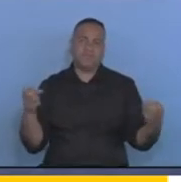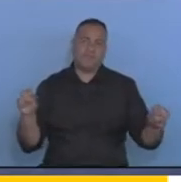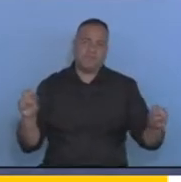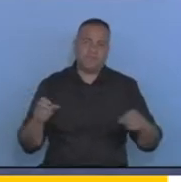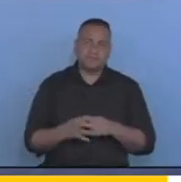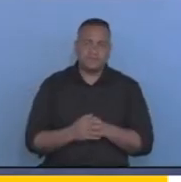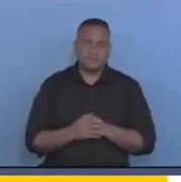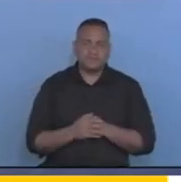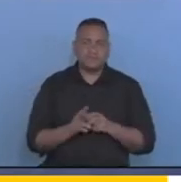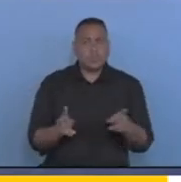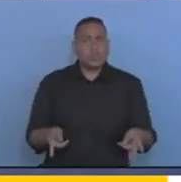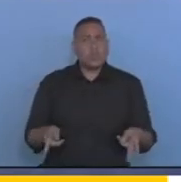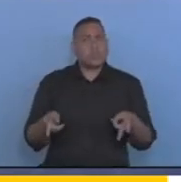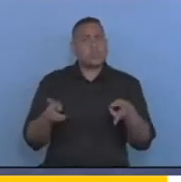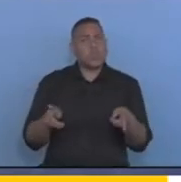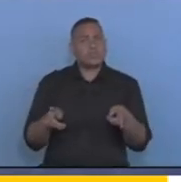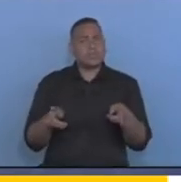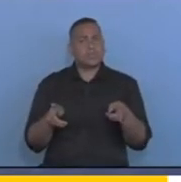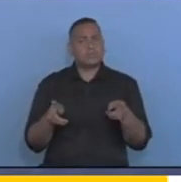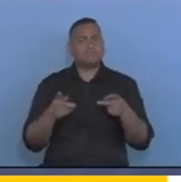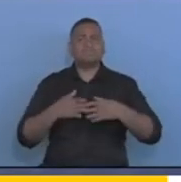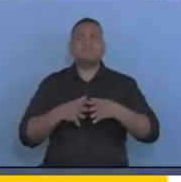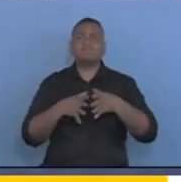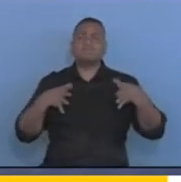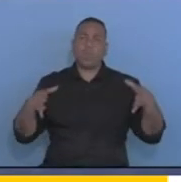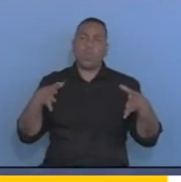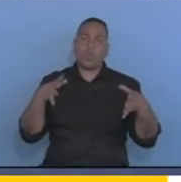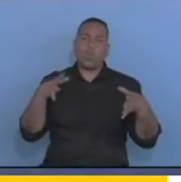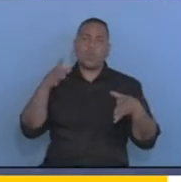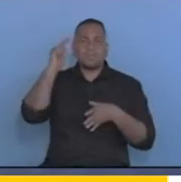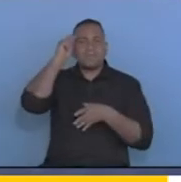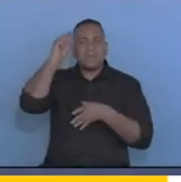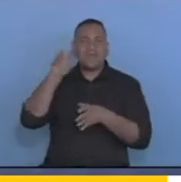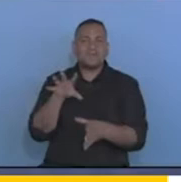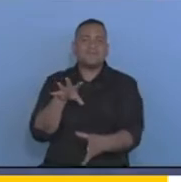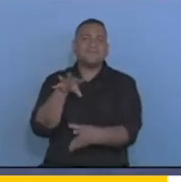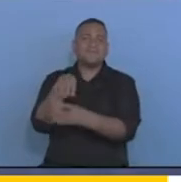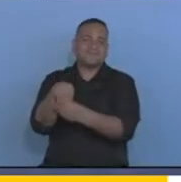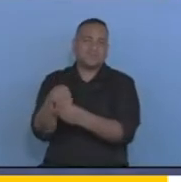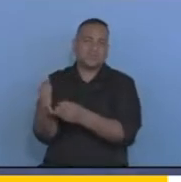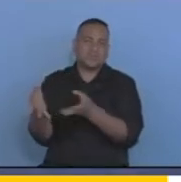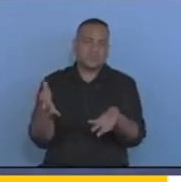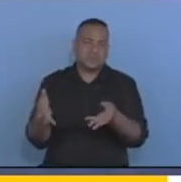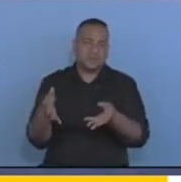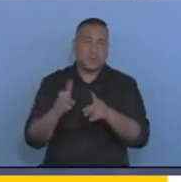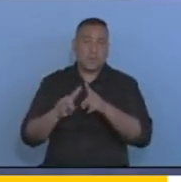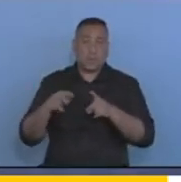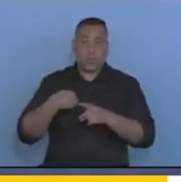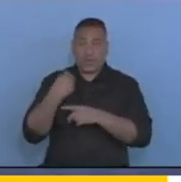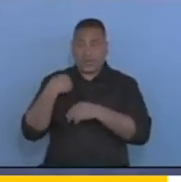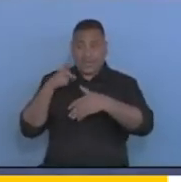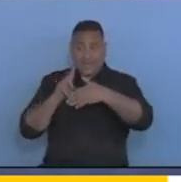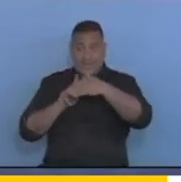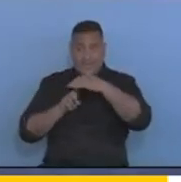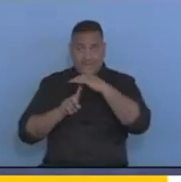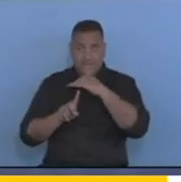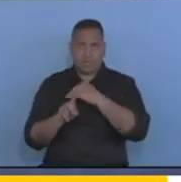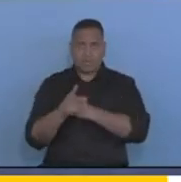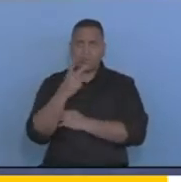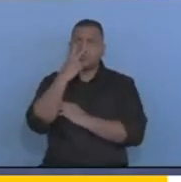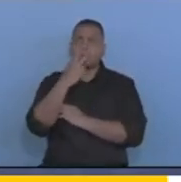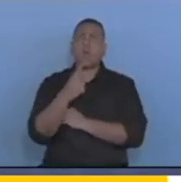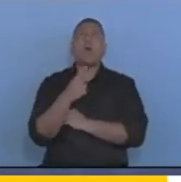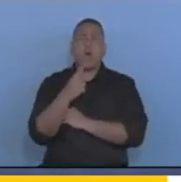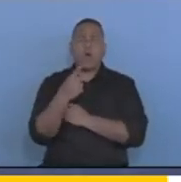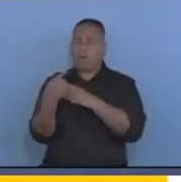male-dominated industry, but walking in here, there is, I mean, you can physically see it. Yeah, you can almost see that there's more female